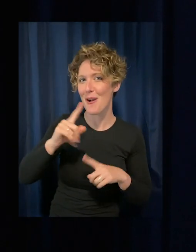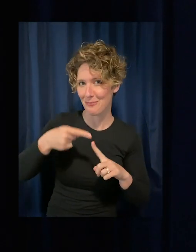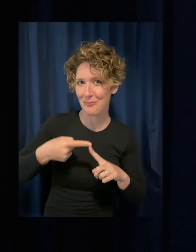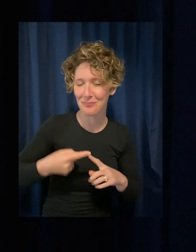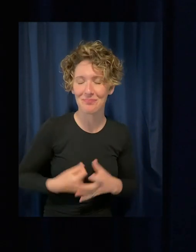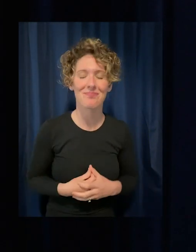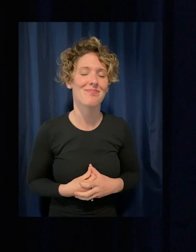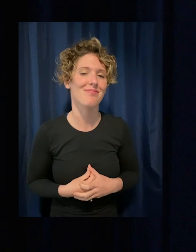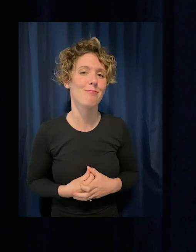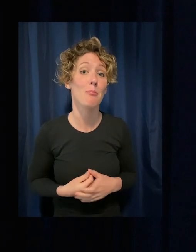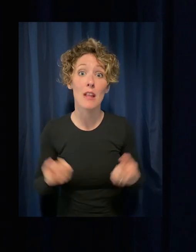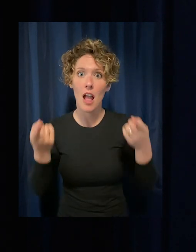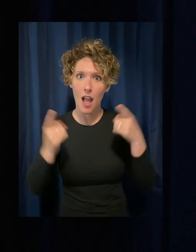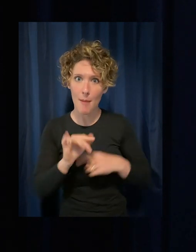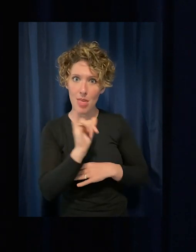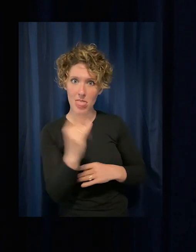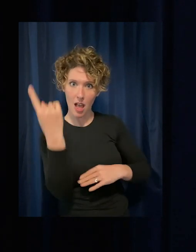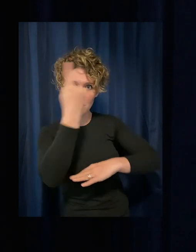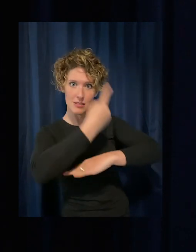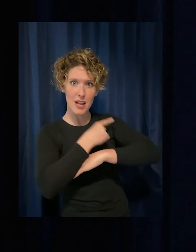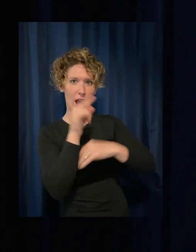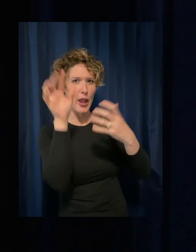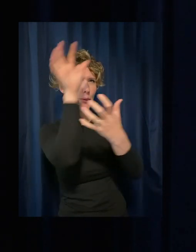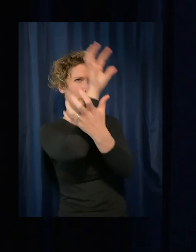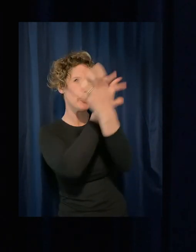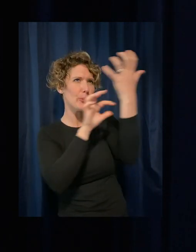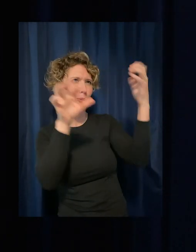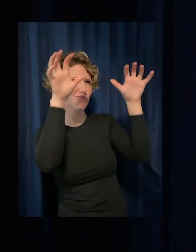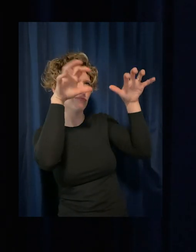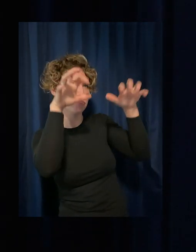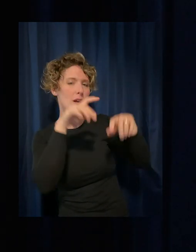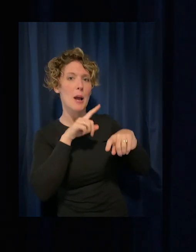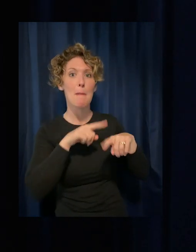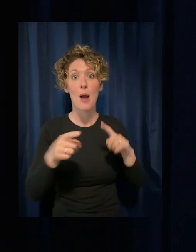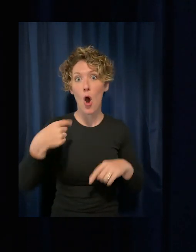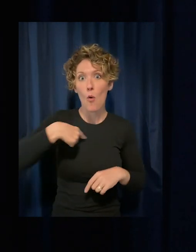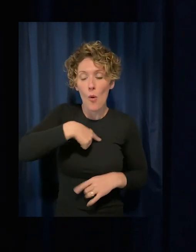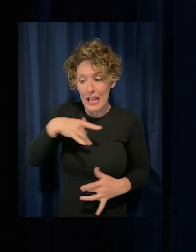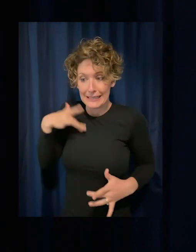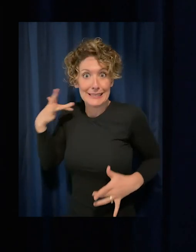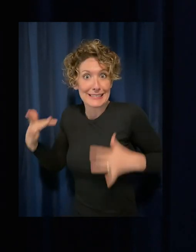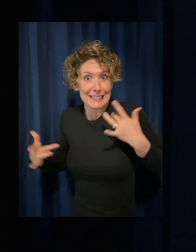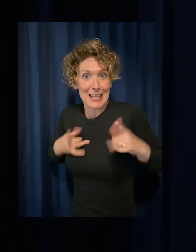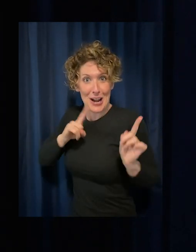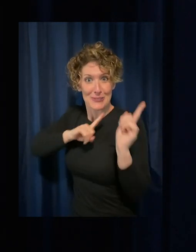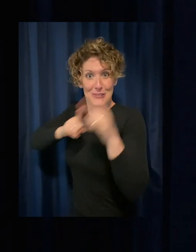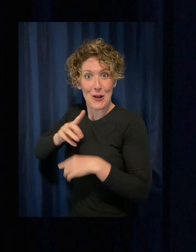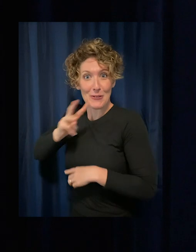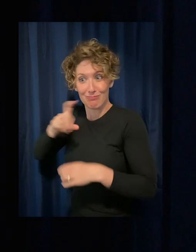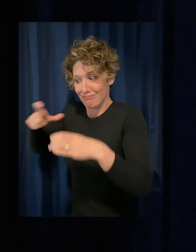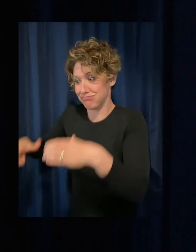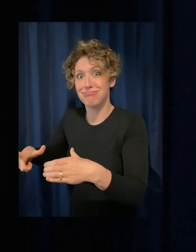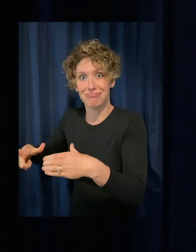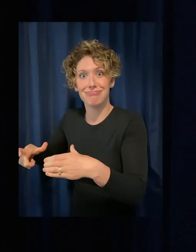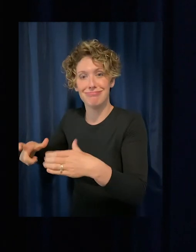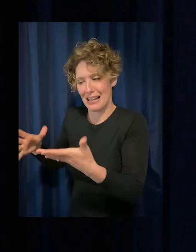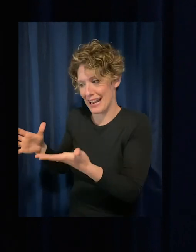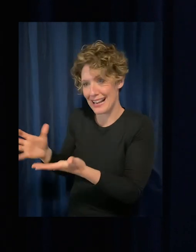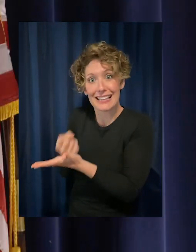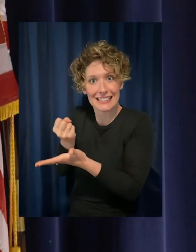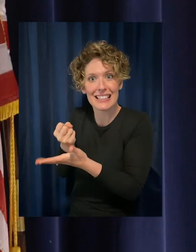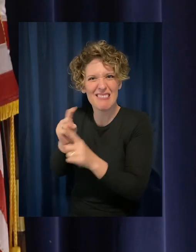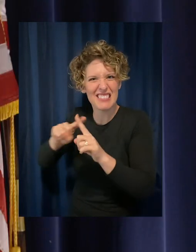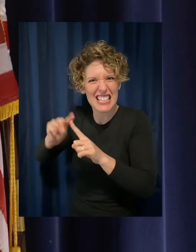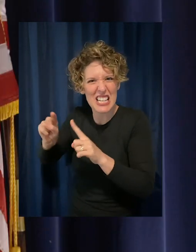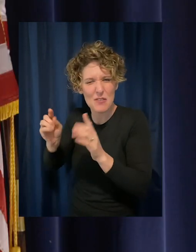but the thought of getting to do a trip down to the pond to look at Daphnia and other microscopic water creatures made the day so much